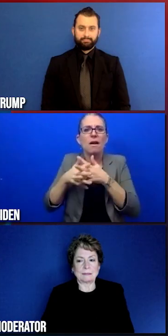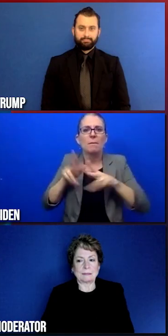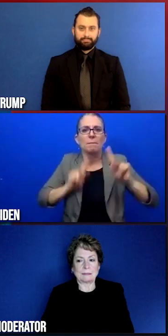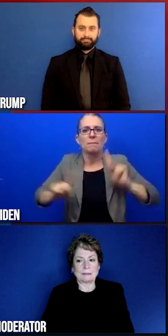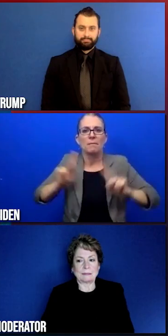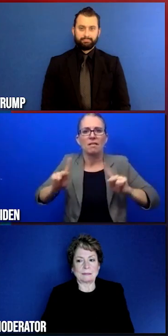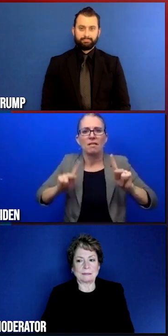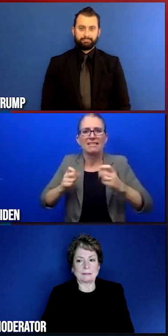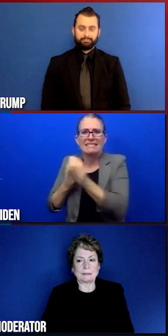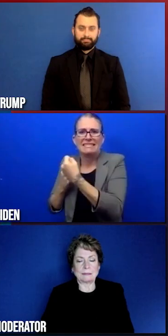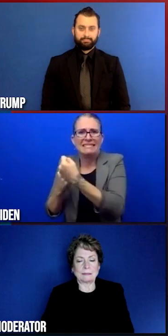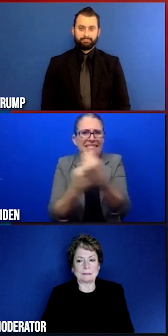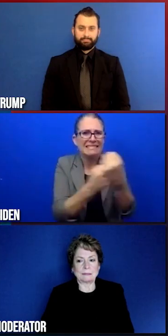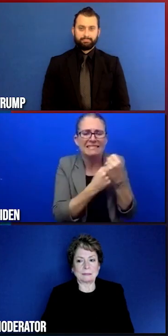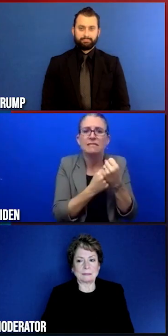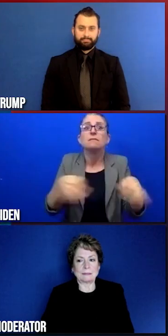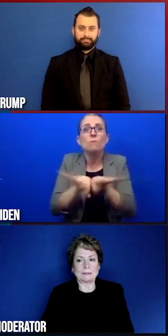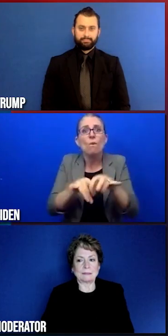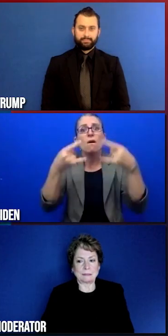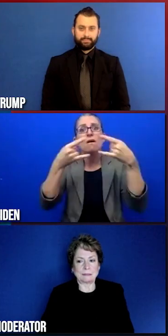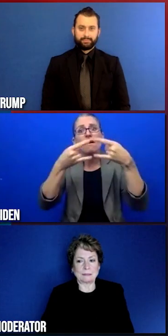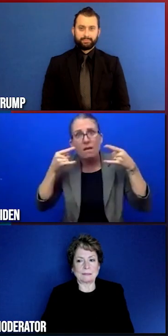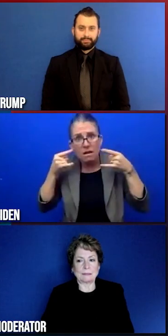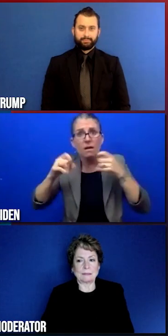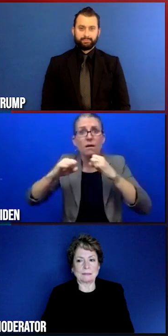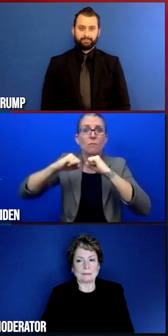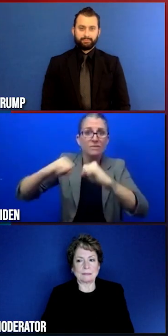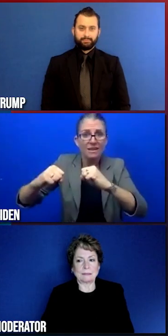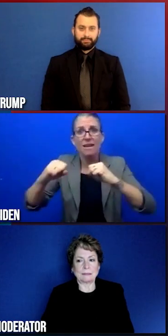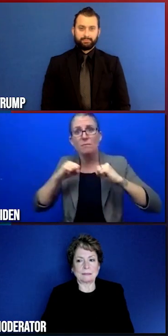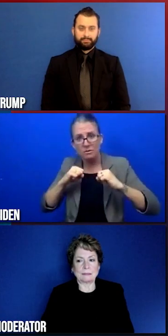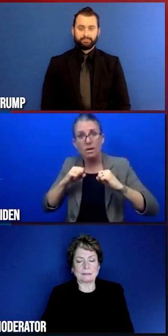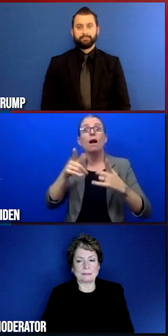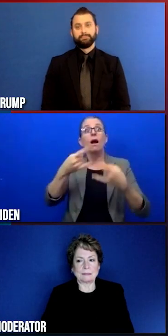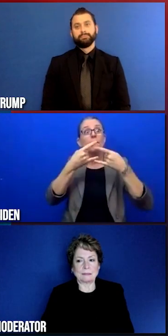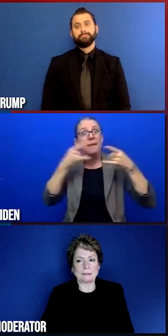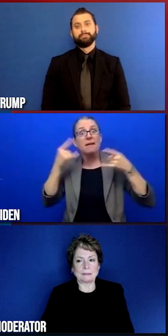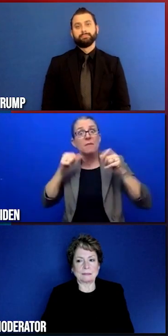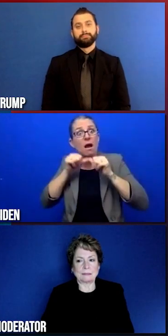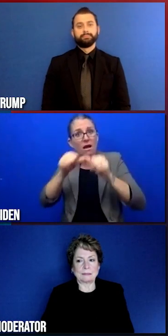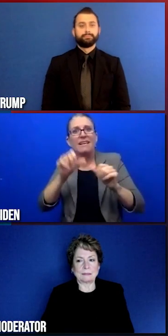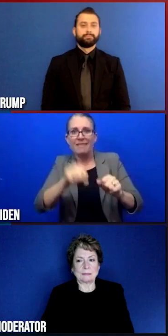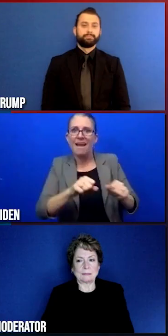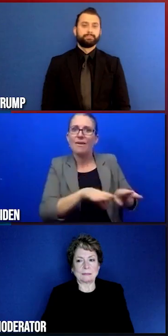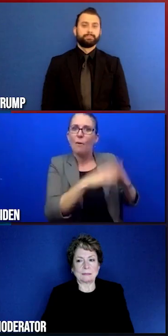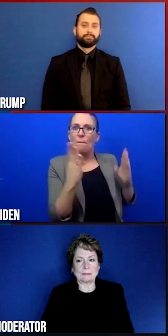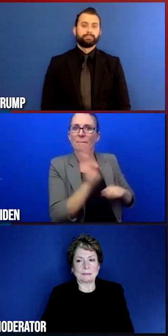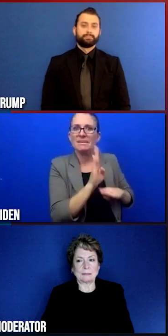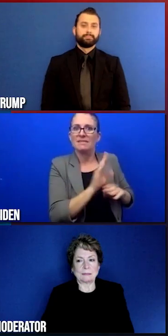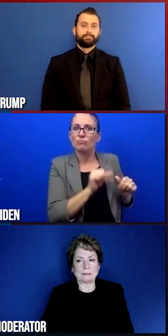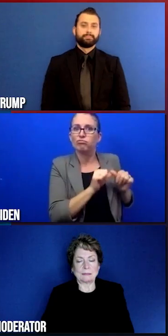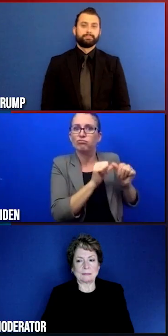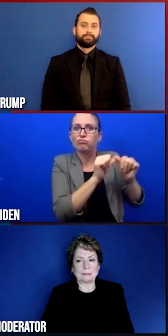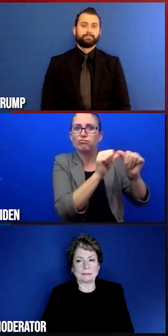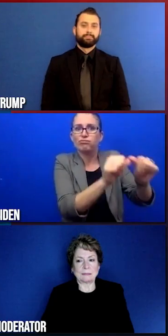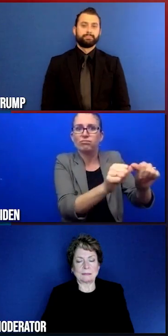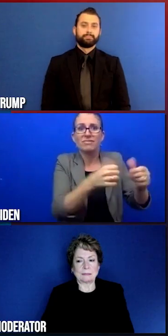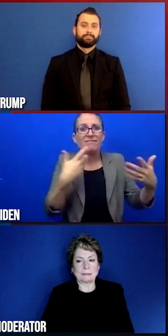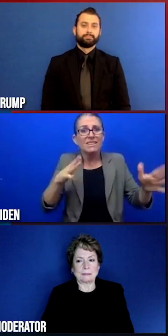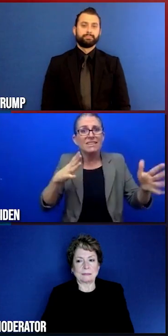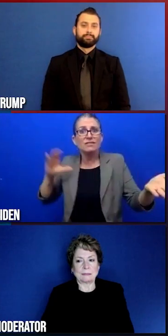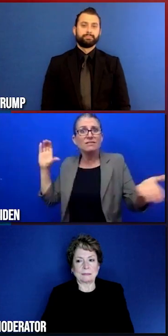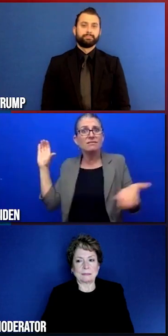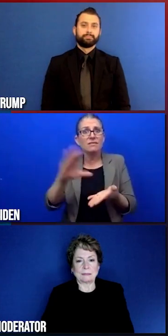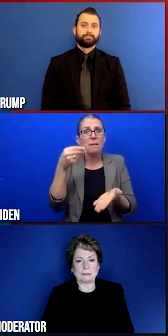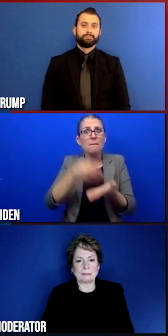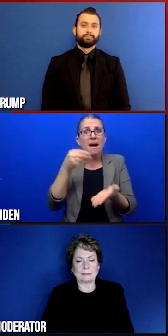has money's already been passed to do that. It's been out there since the beginning of the summer, and nothing's happened. President,